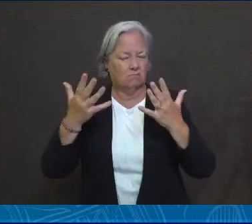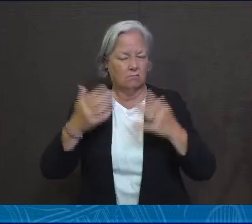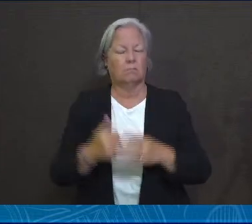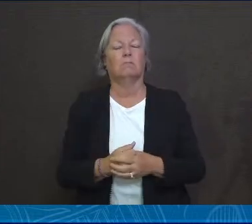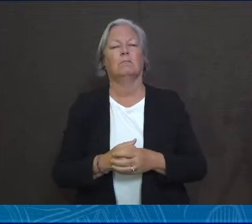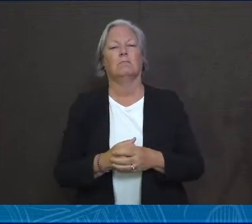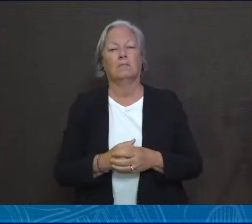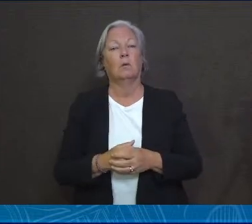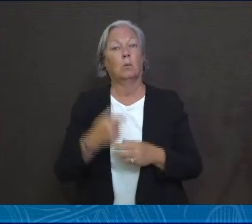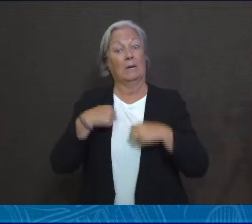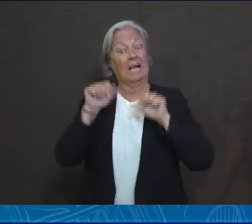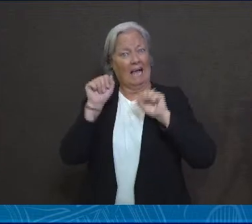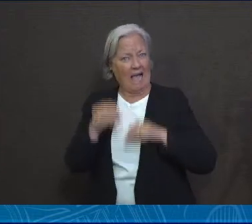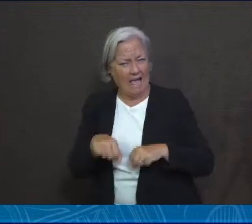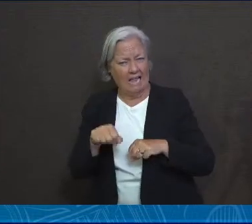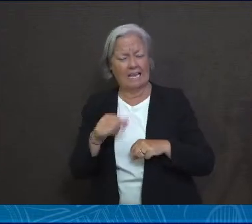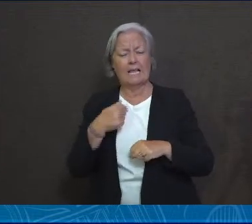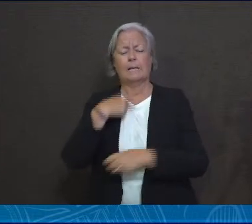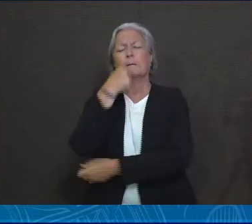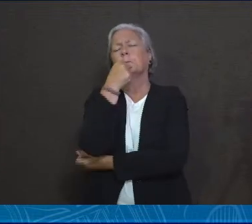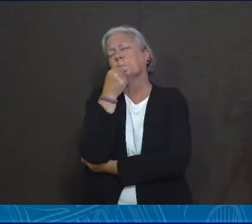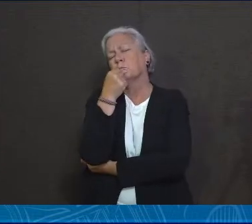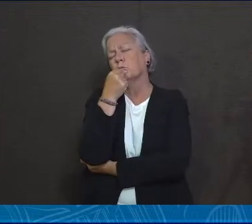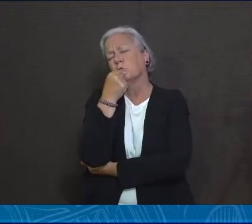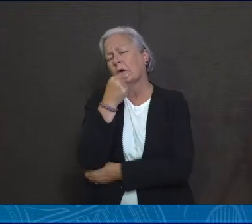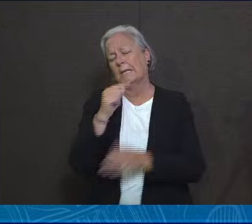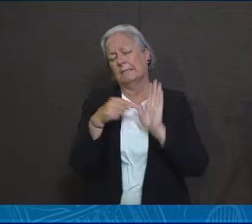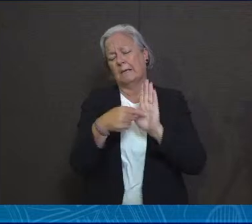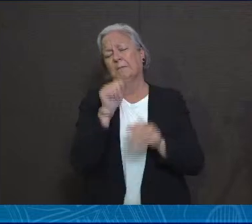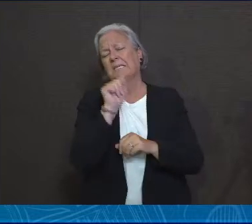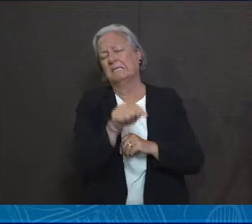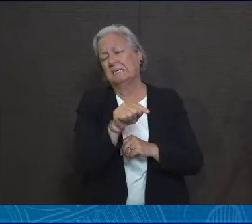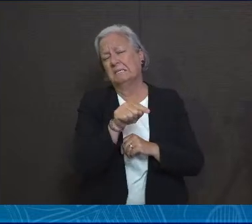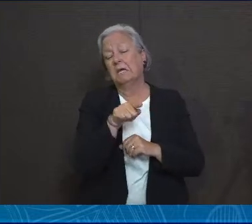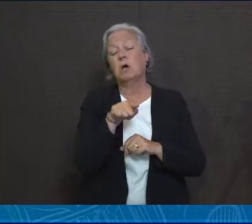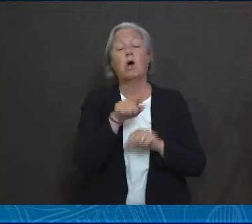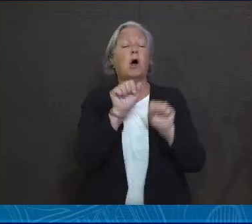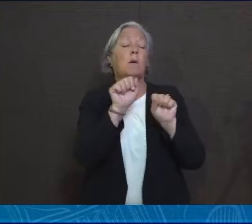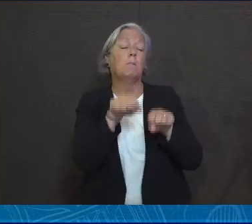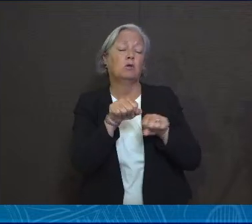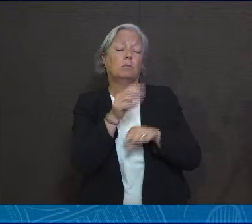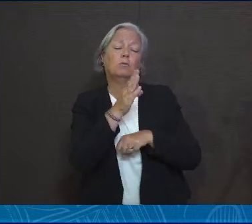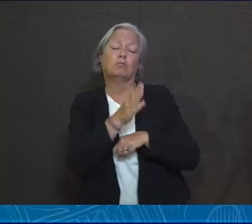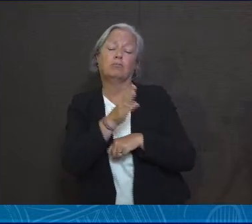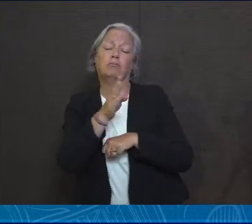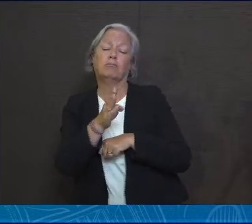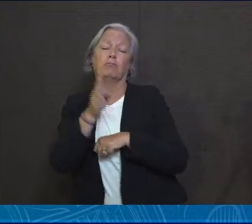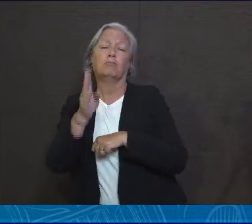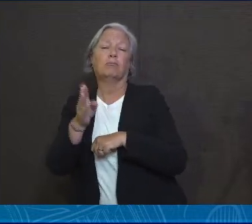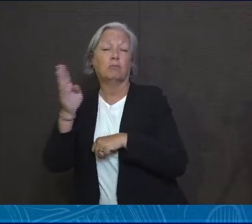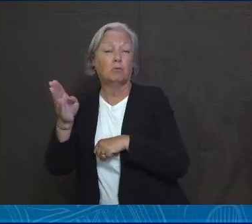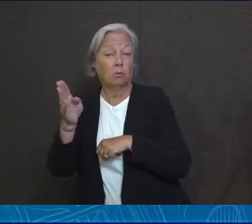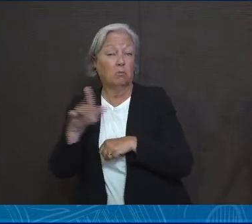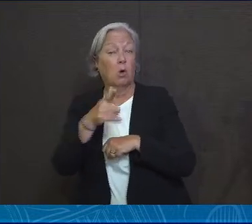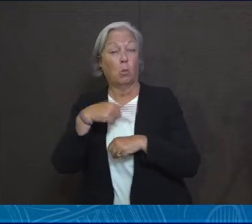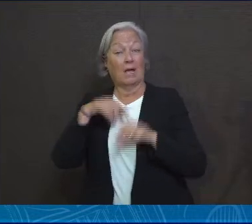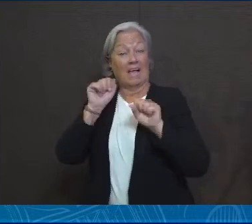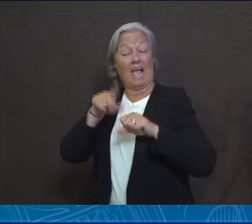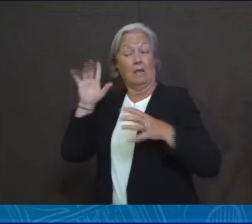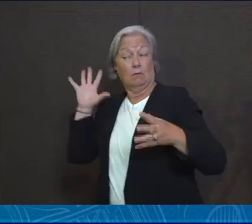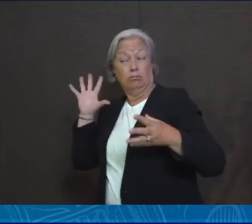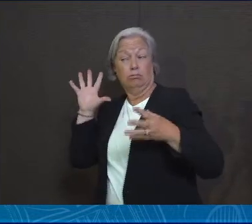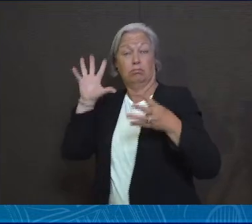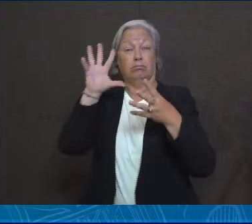are possible scenarios in the future. So working away from just the historical records where we extrapolate or trying to set